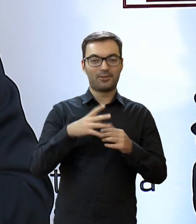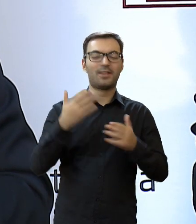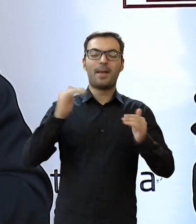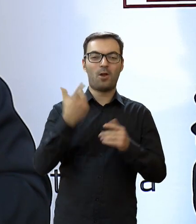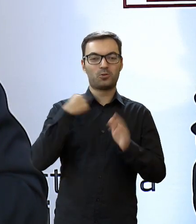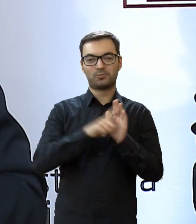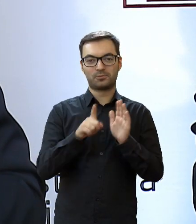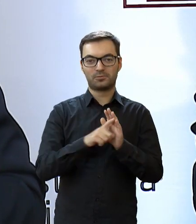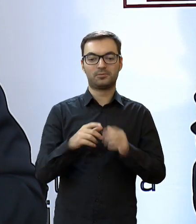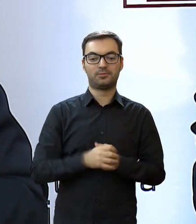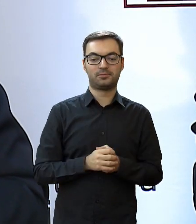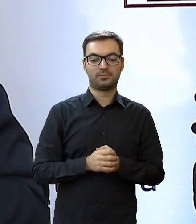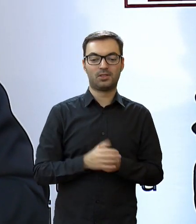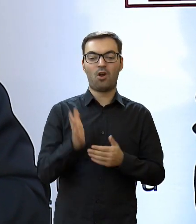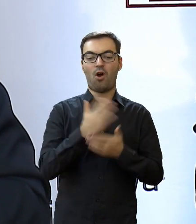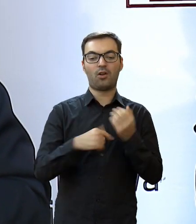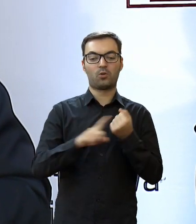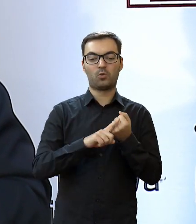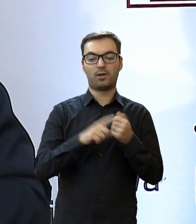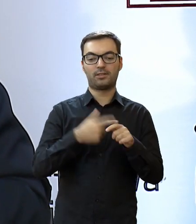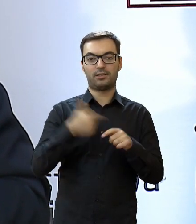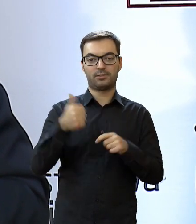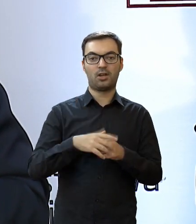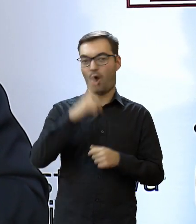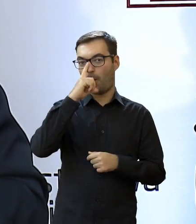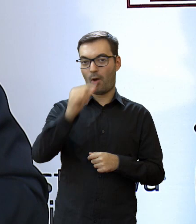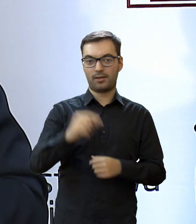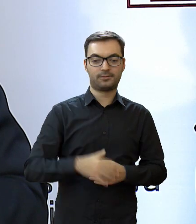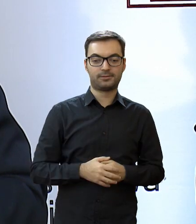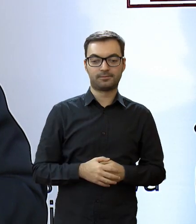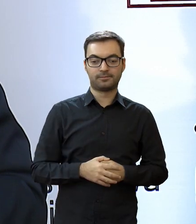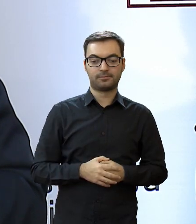21.49%. As for the lowest results,